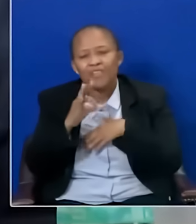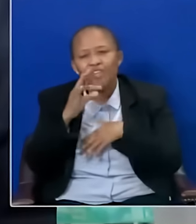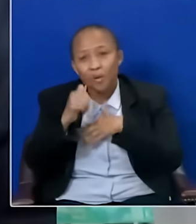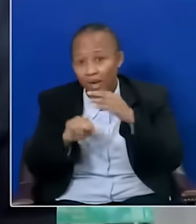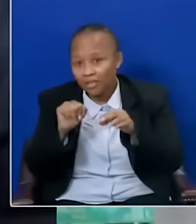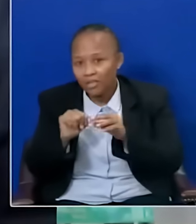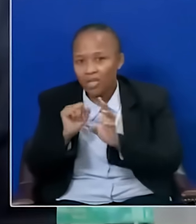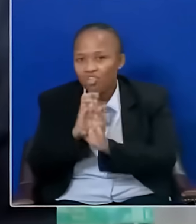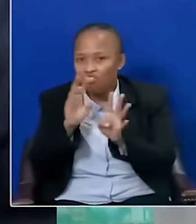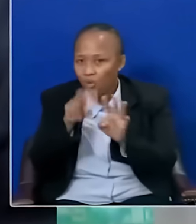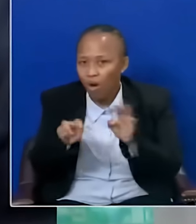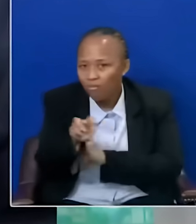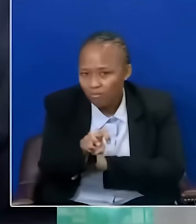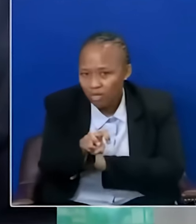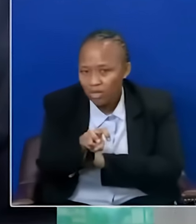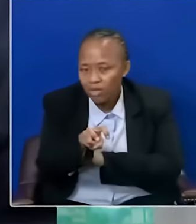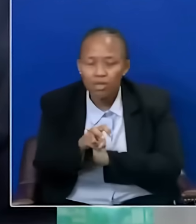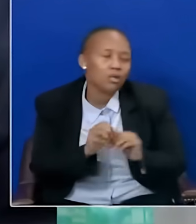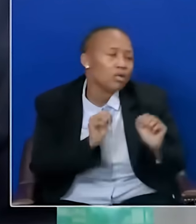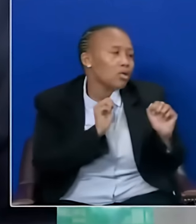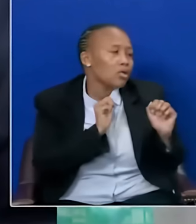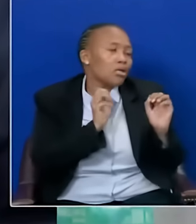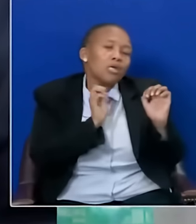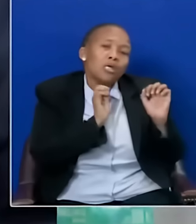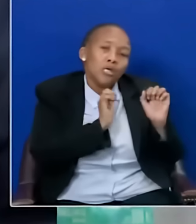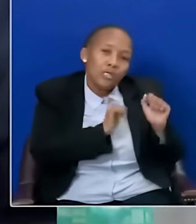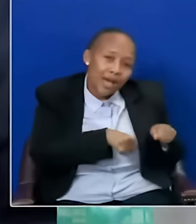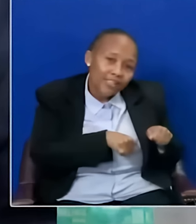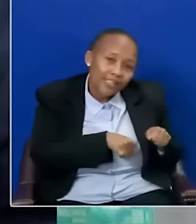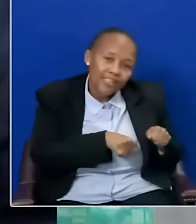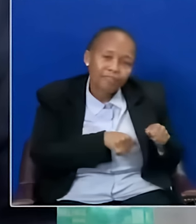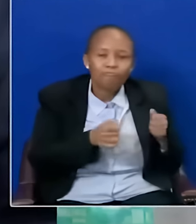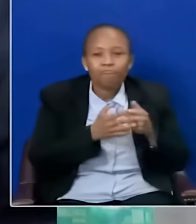Yes, it's also something which, like I said,